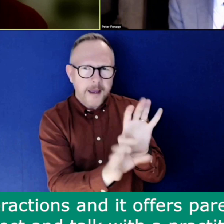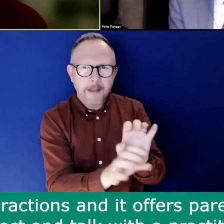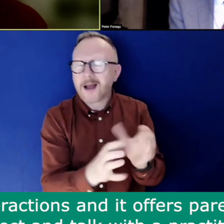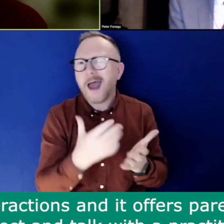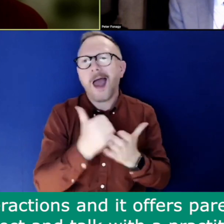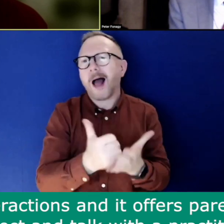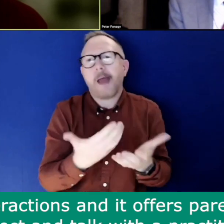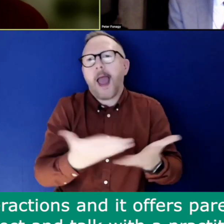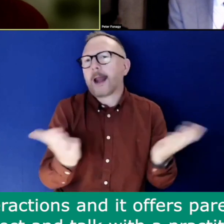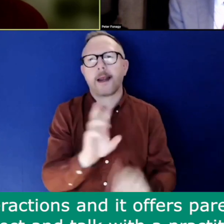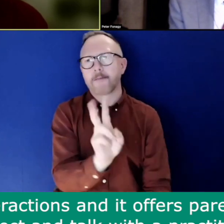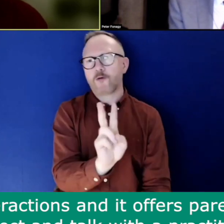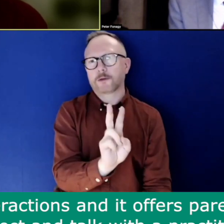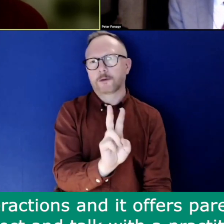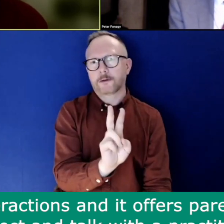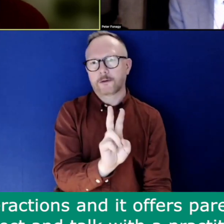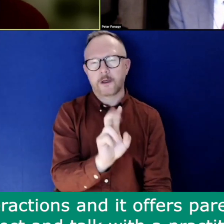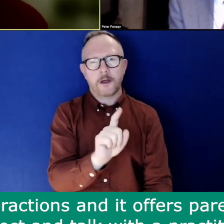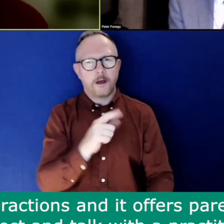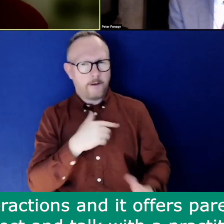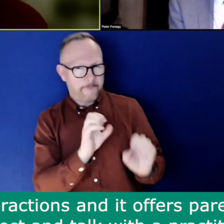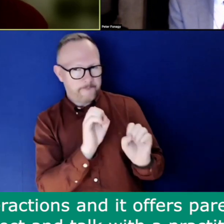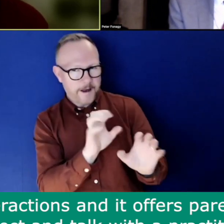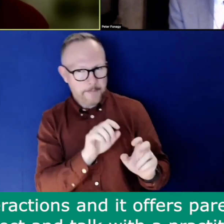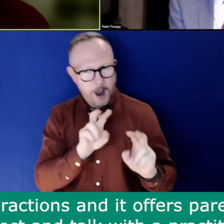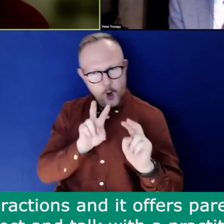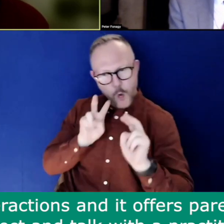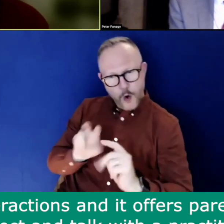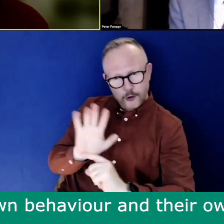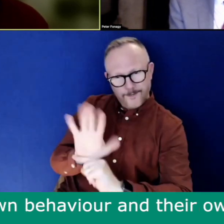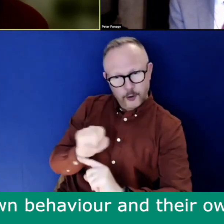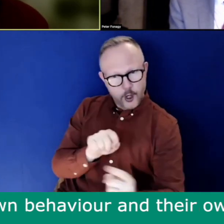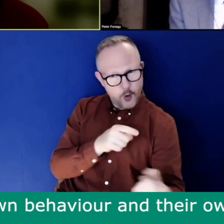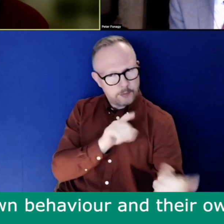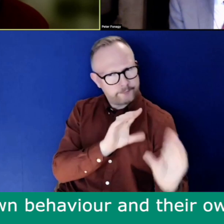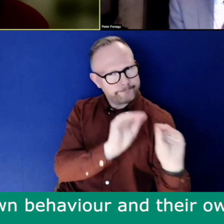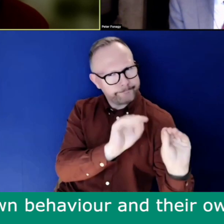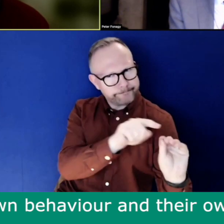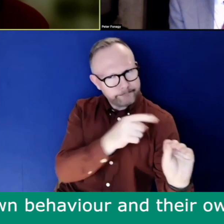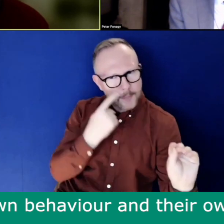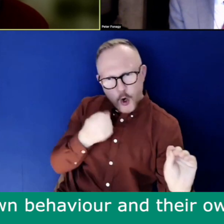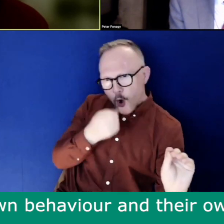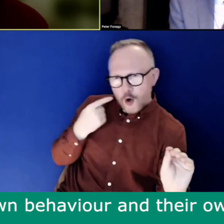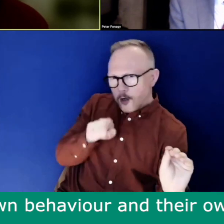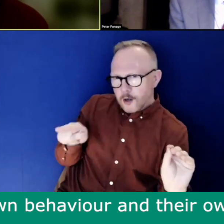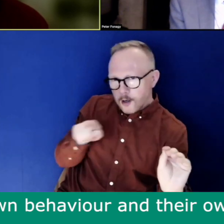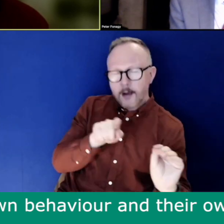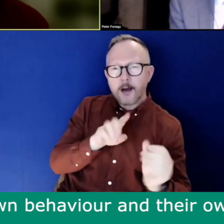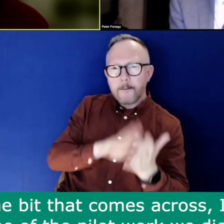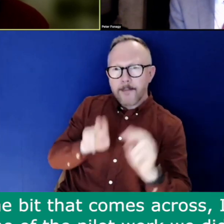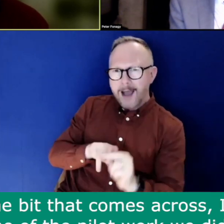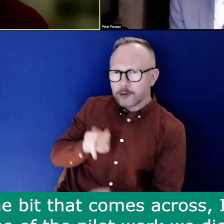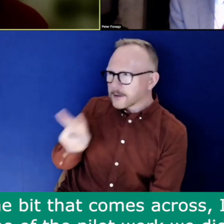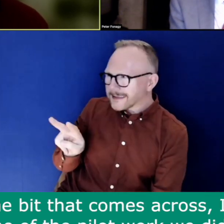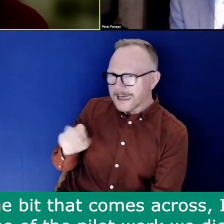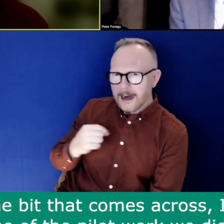the chance to stop and reflect and talk with a practitioner and see their own behaviour and their own responses.